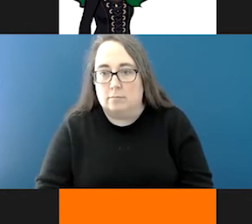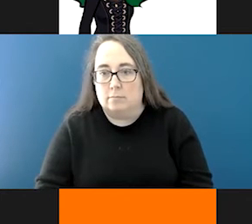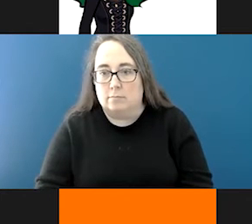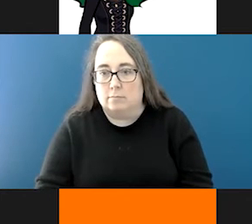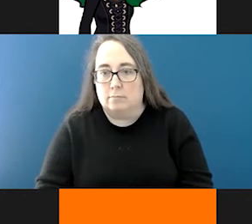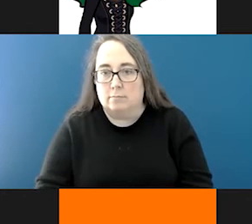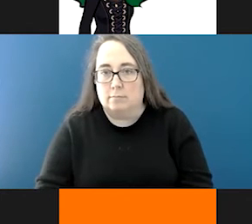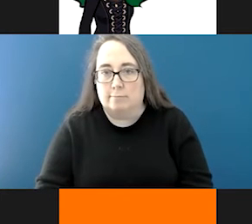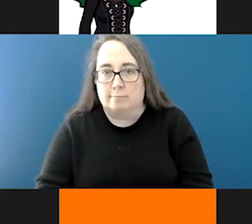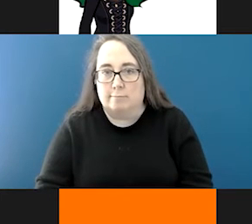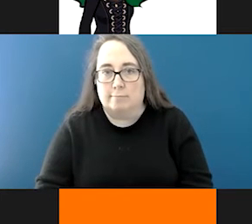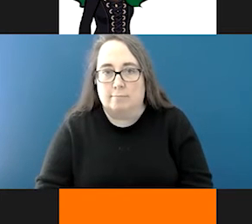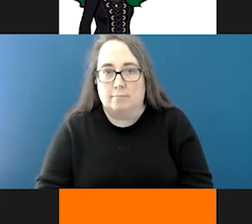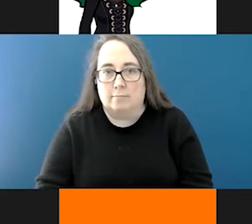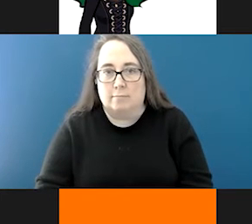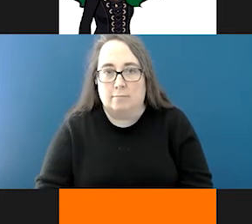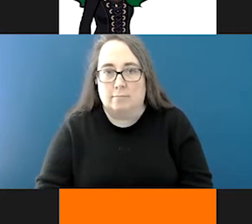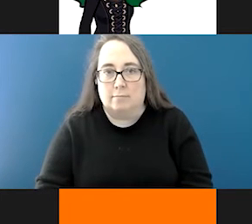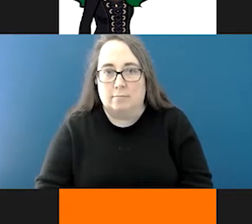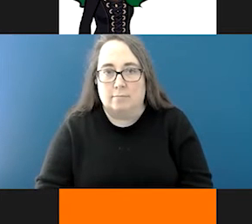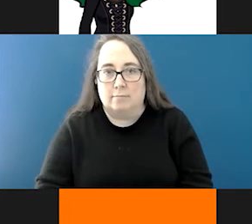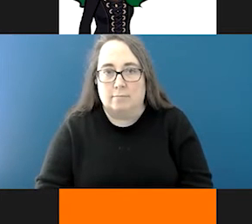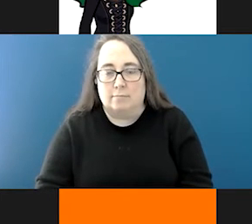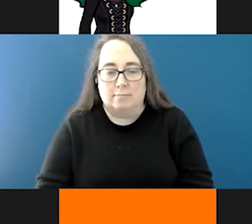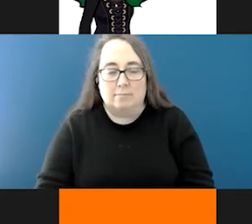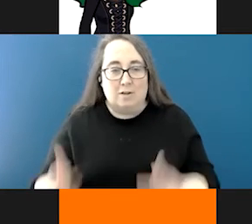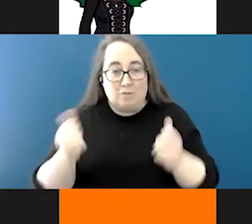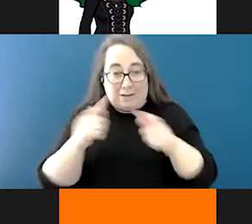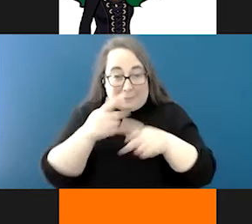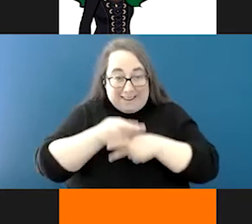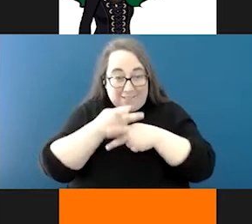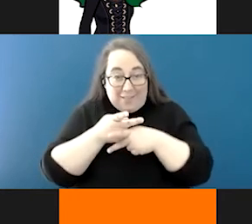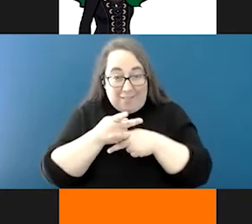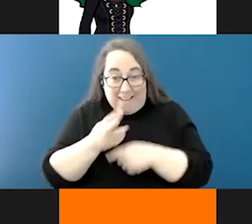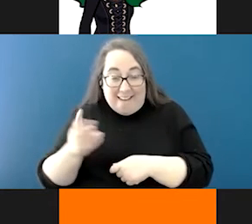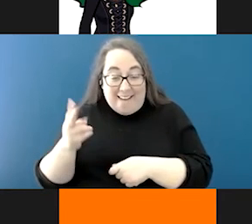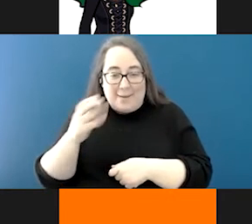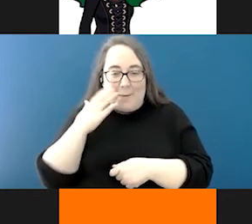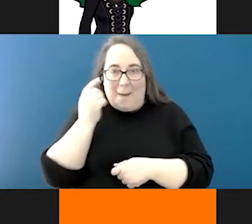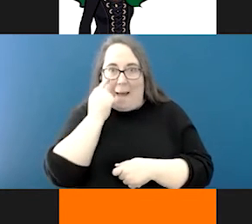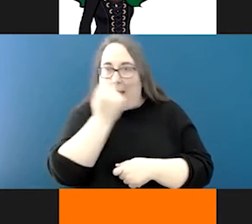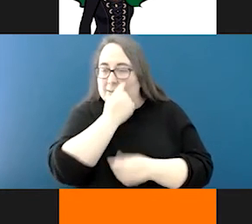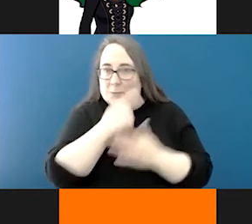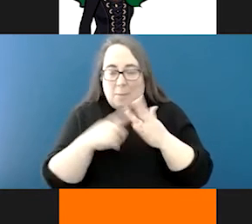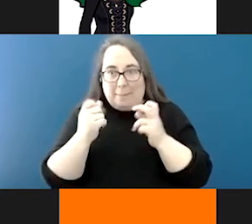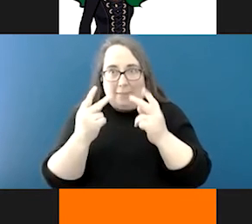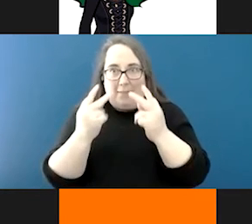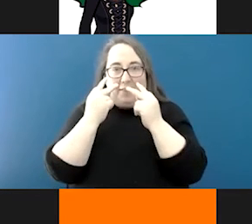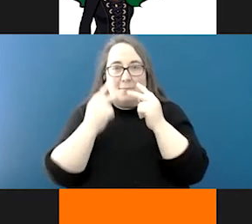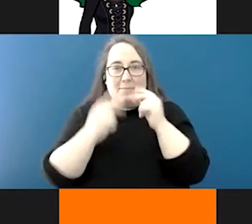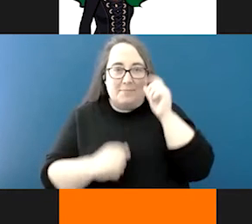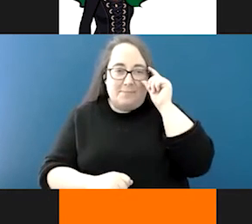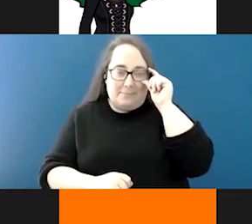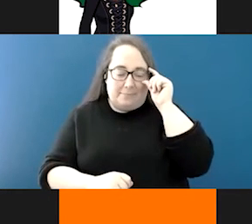Okay, I'm trying to be really careful on this part. You know, the eyes are what people focus on.